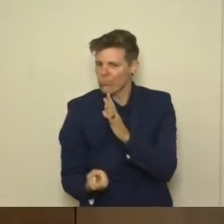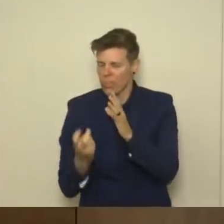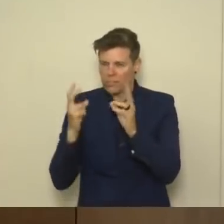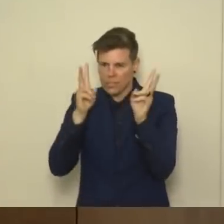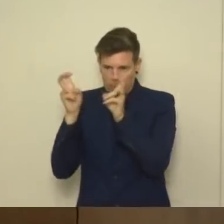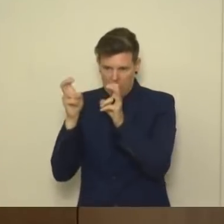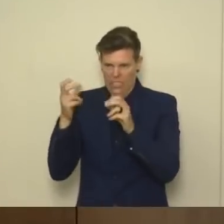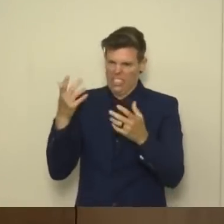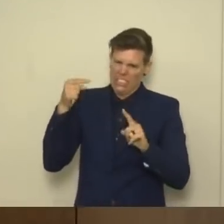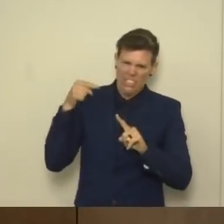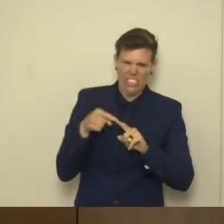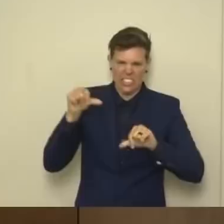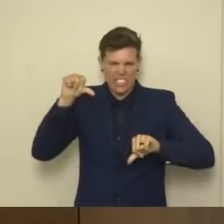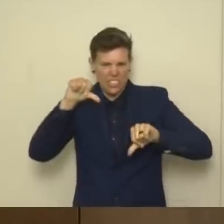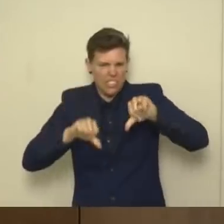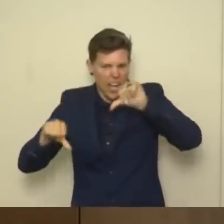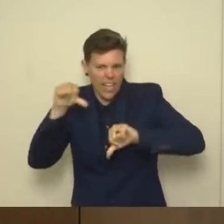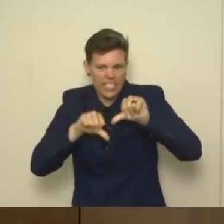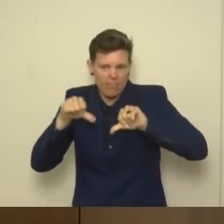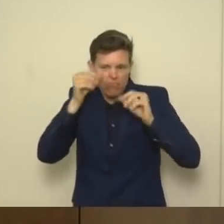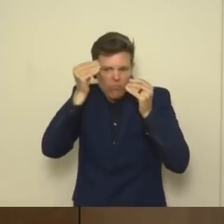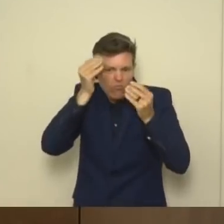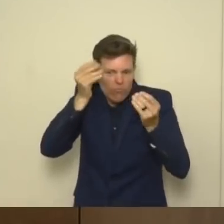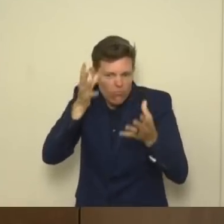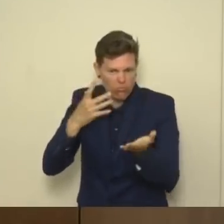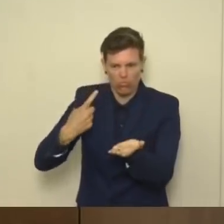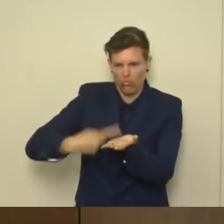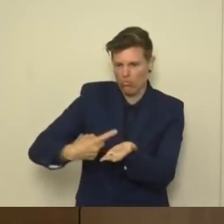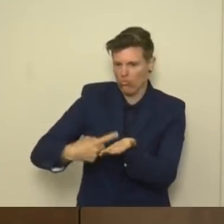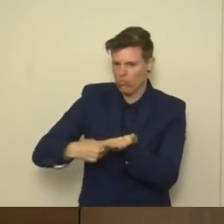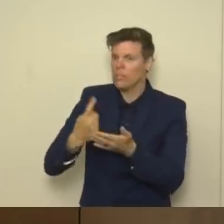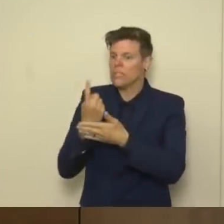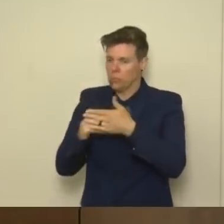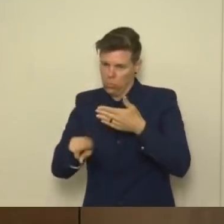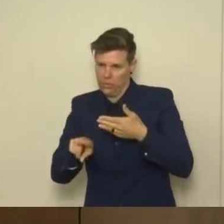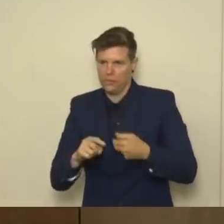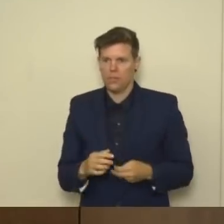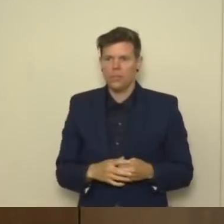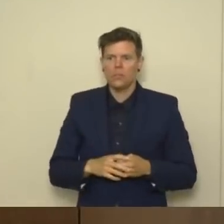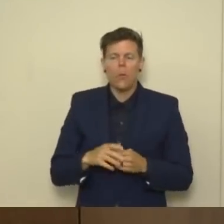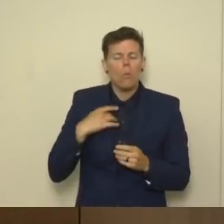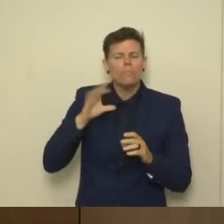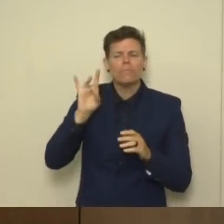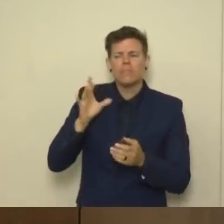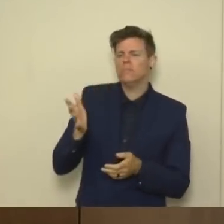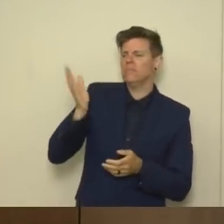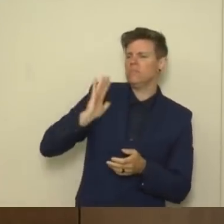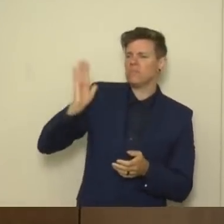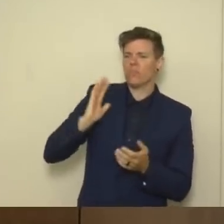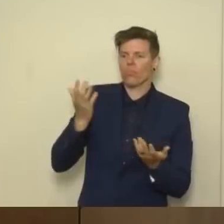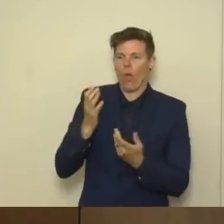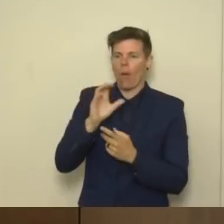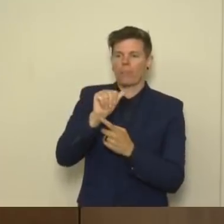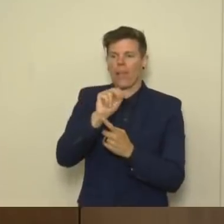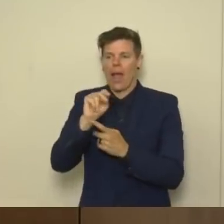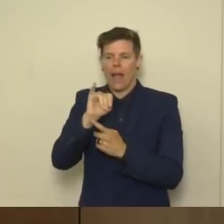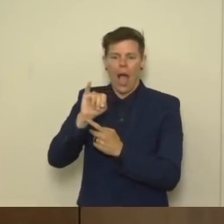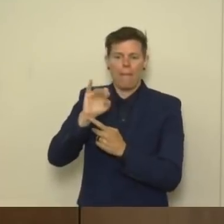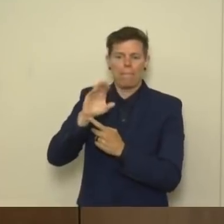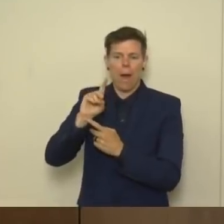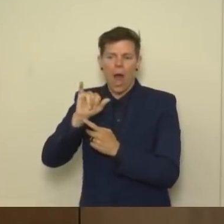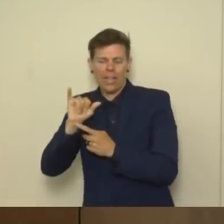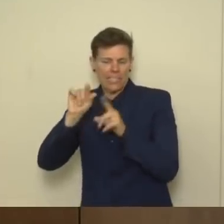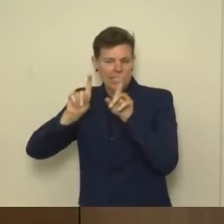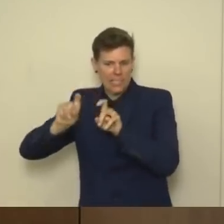scientifically based efforts. And we had earlier talked about antibody testing, and now there's great discussions